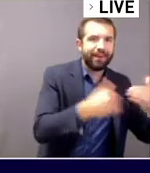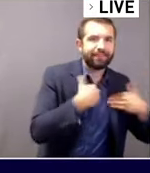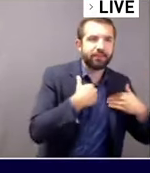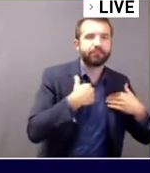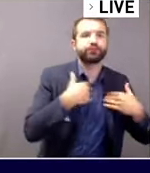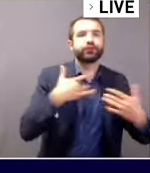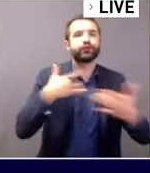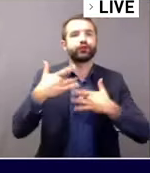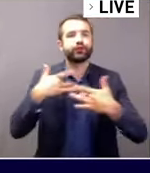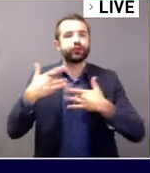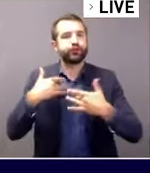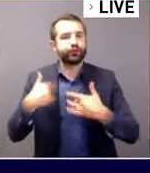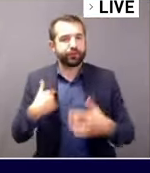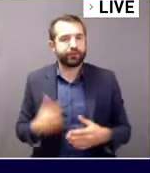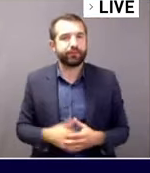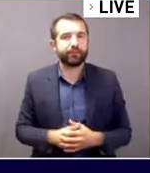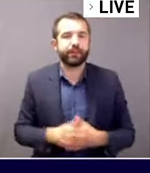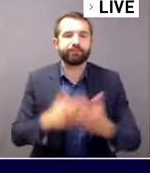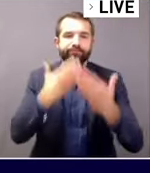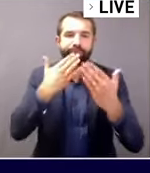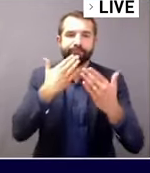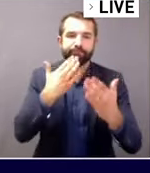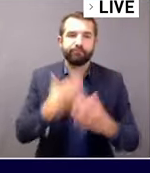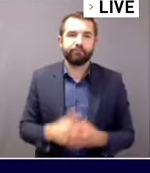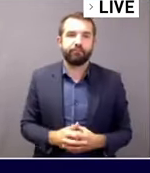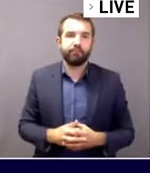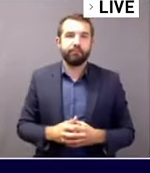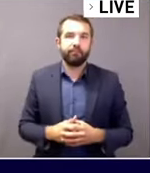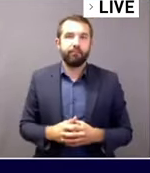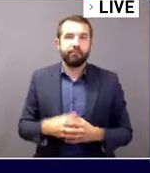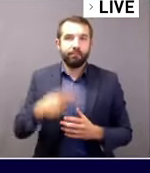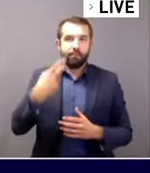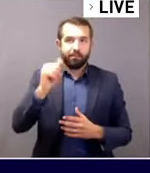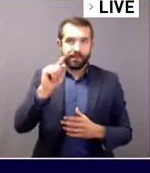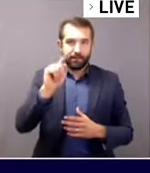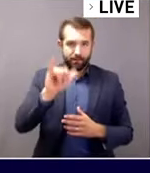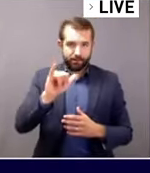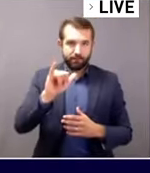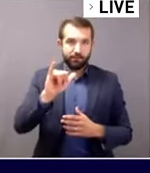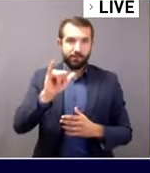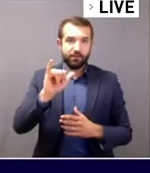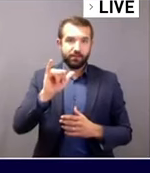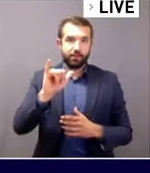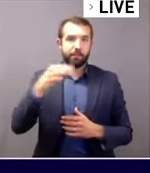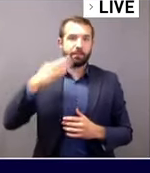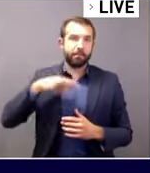much. Mm-hmm. I'm gonna turn now to Patty White at Maine Public.